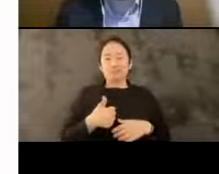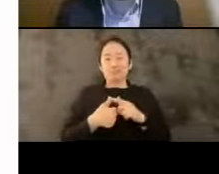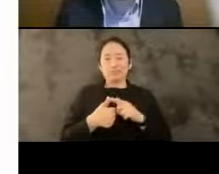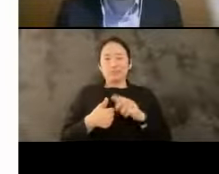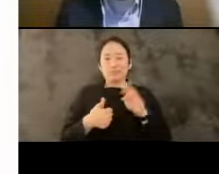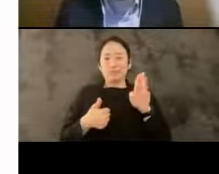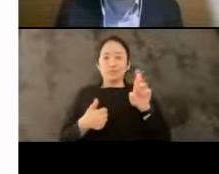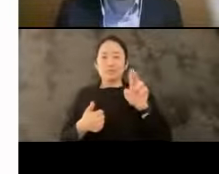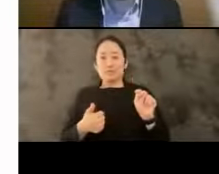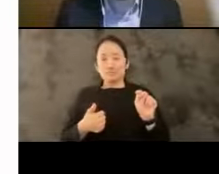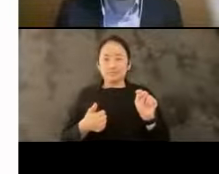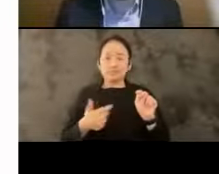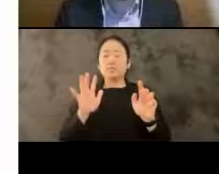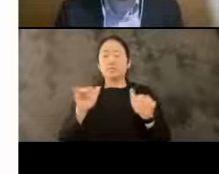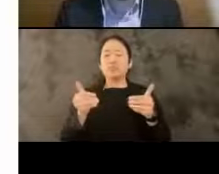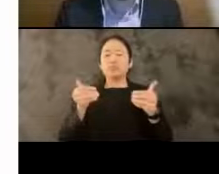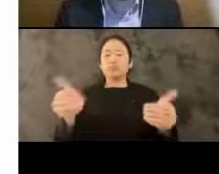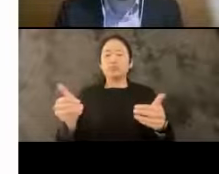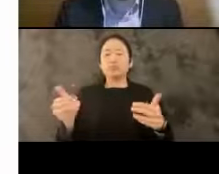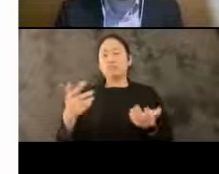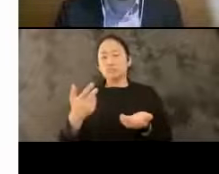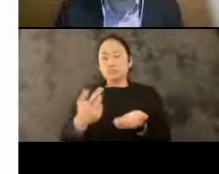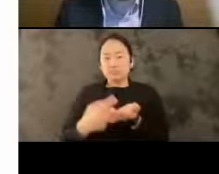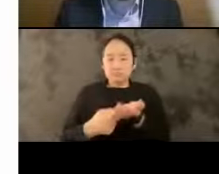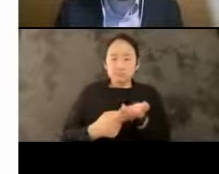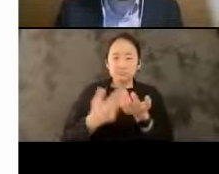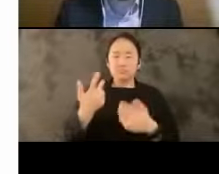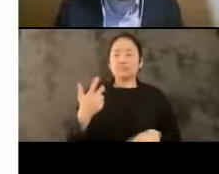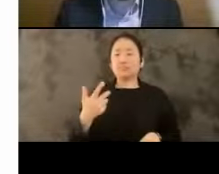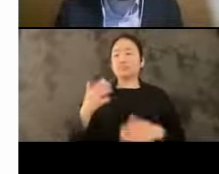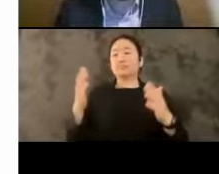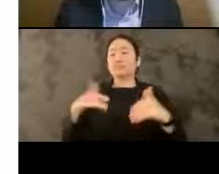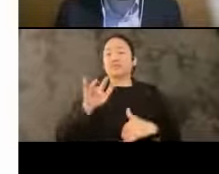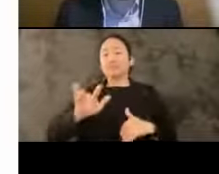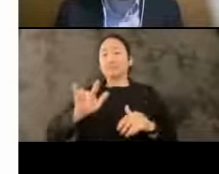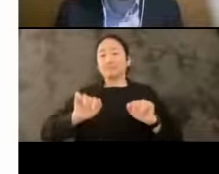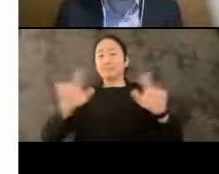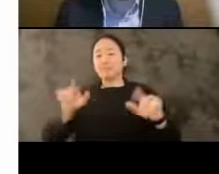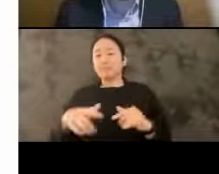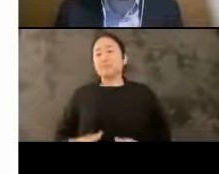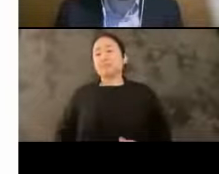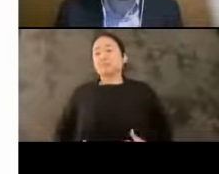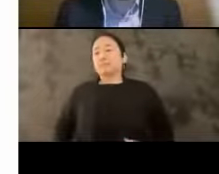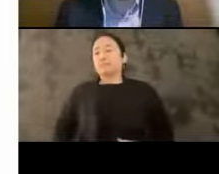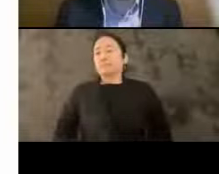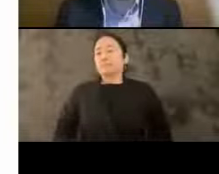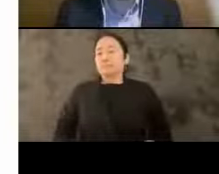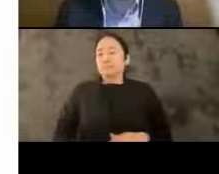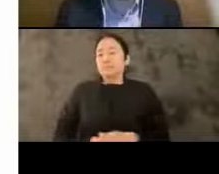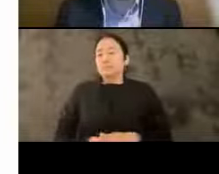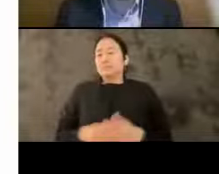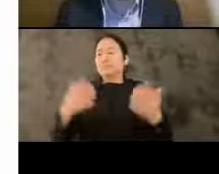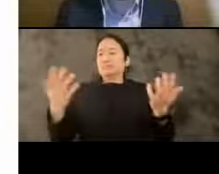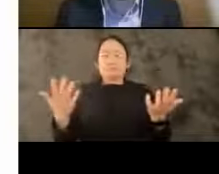we're moving with West Rapid Transit, and next slide. And then all of those